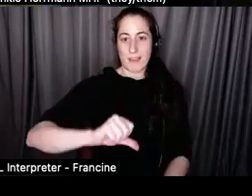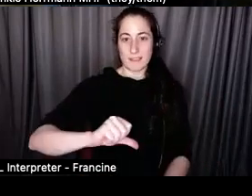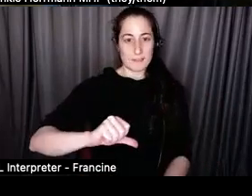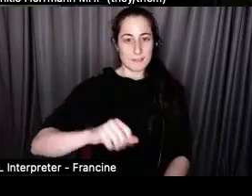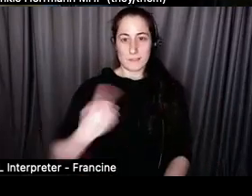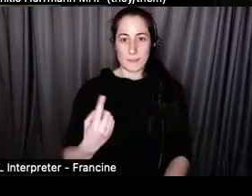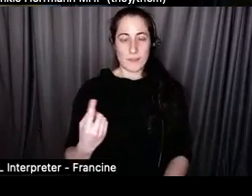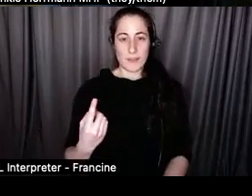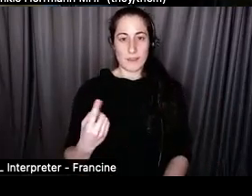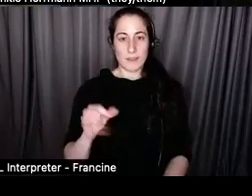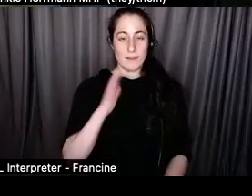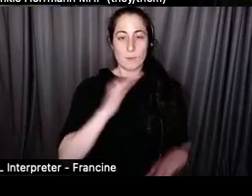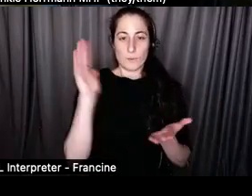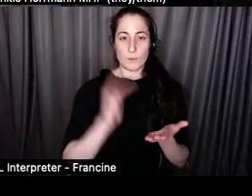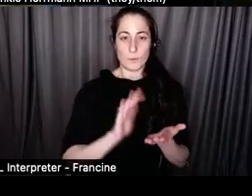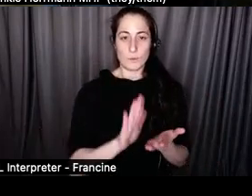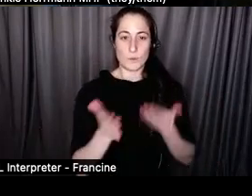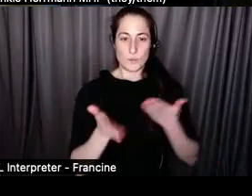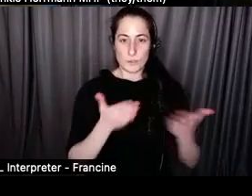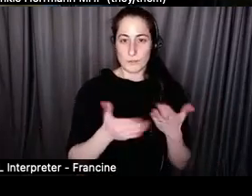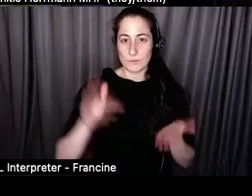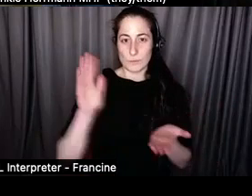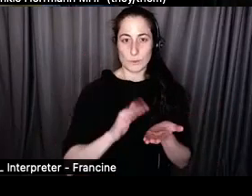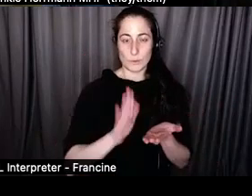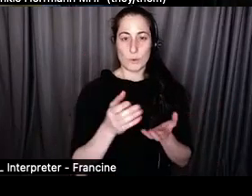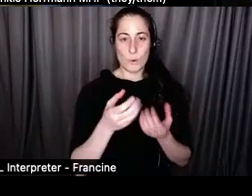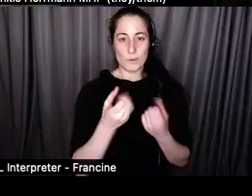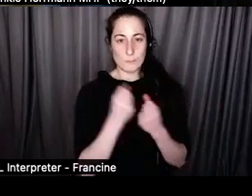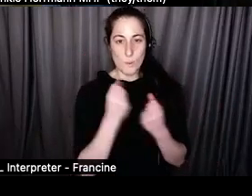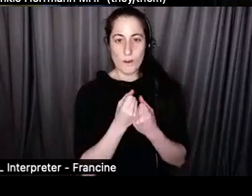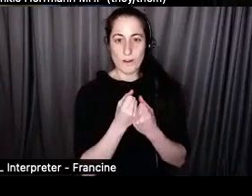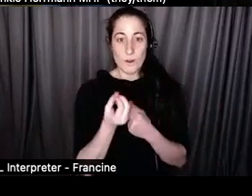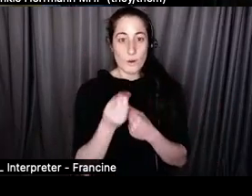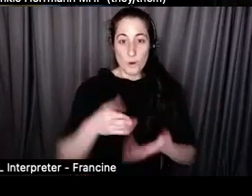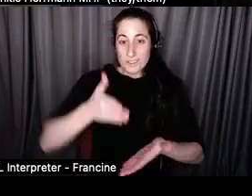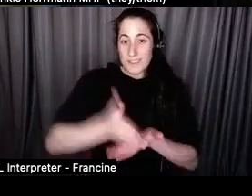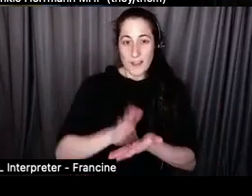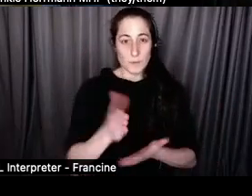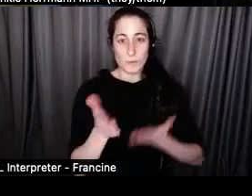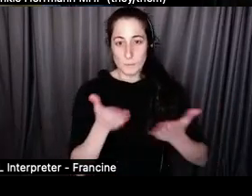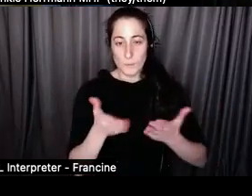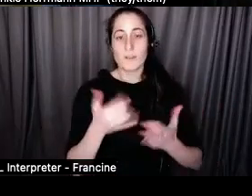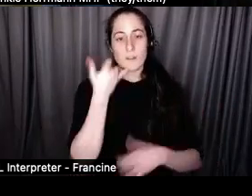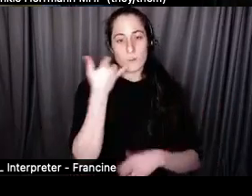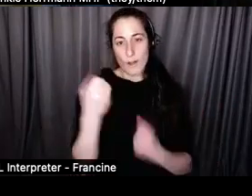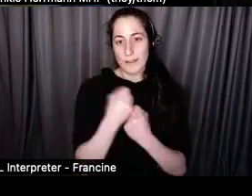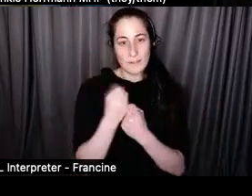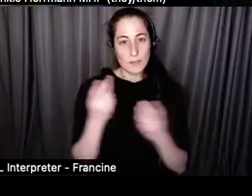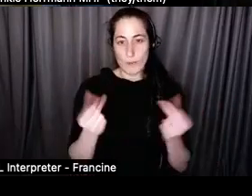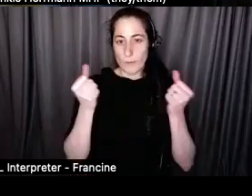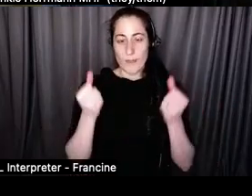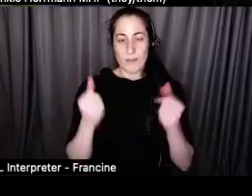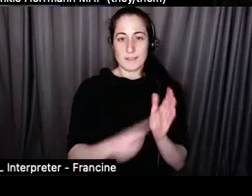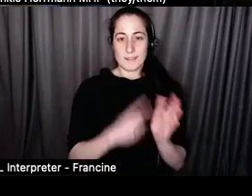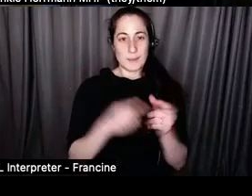is reducing your services or supports, or that is eliminating it, immediately call an advocate, because there are some